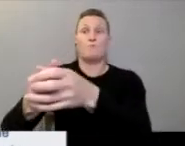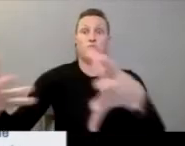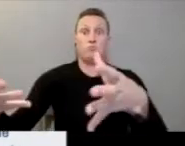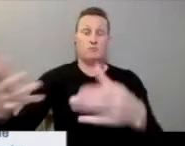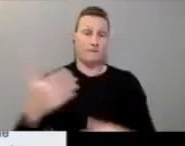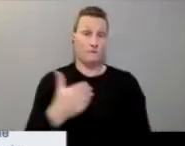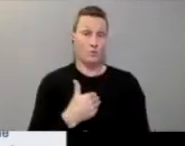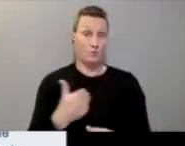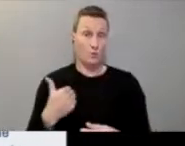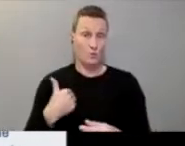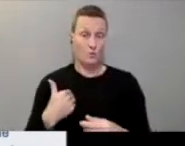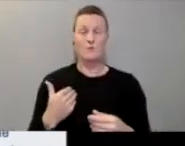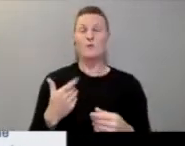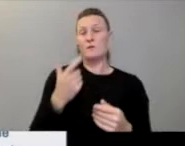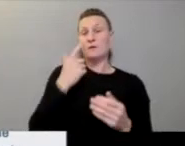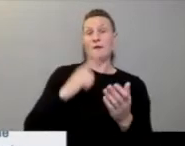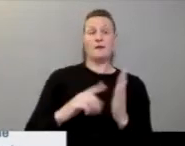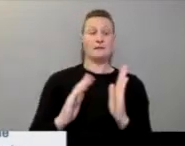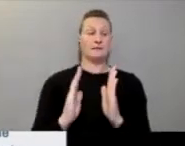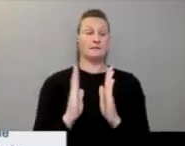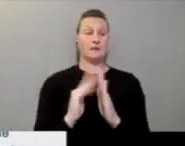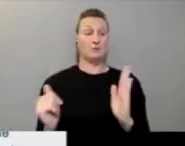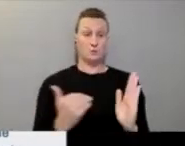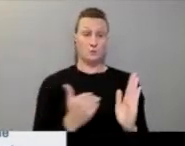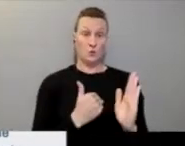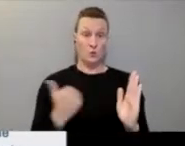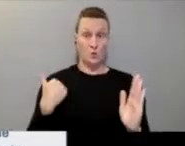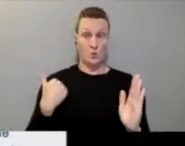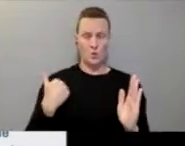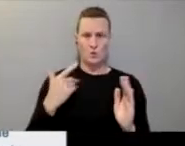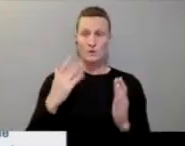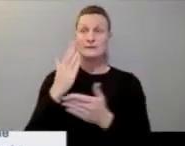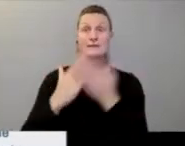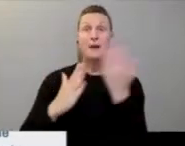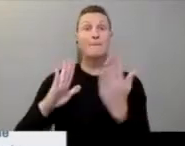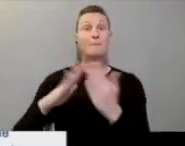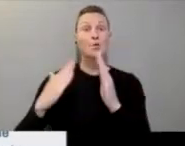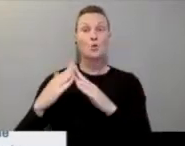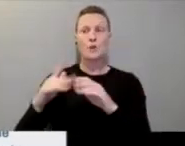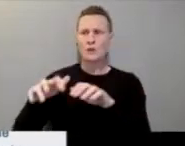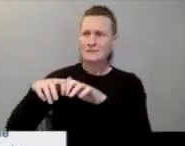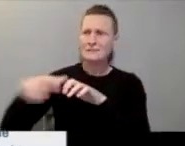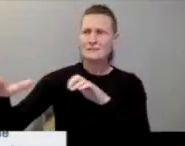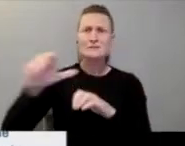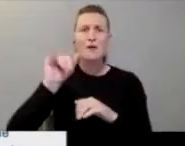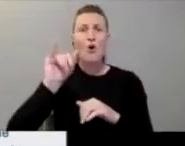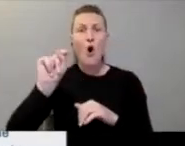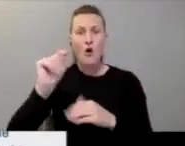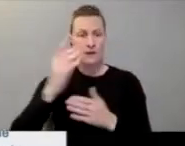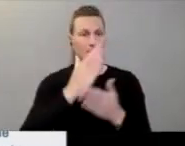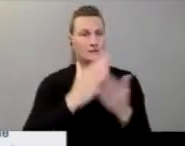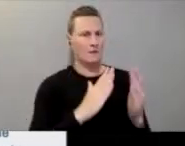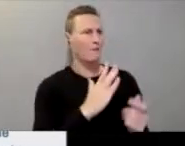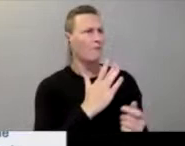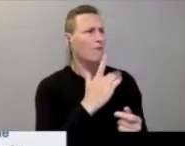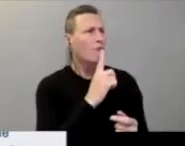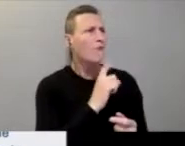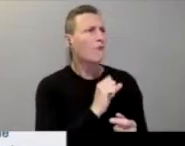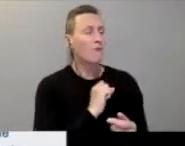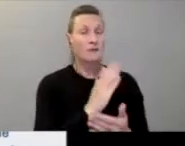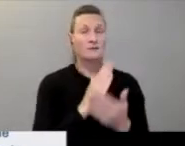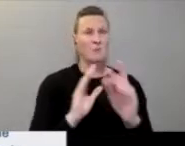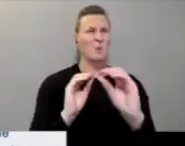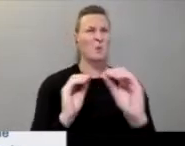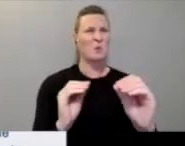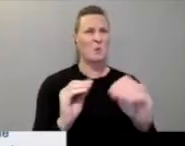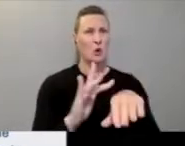parts of downtown have tons of public art and others have none at all. And so the ArtworxTO program is really trying to